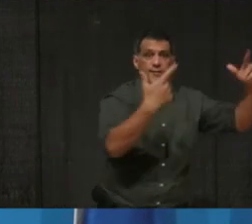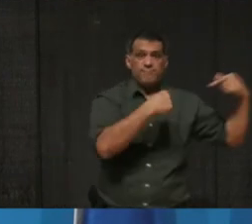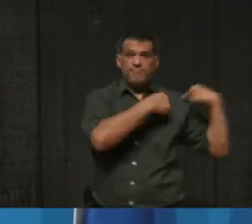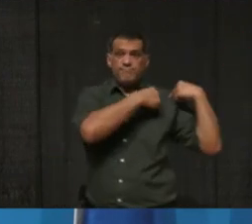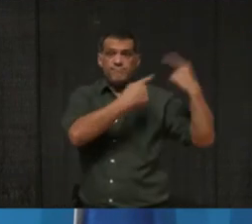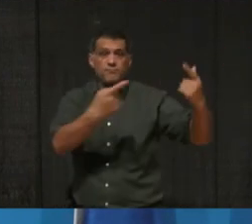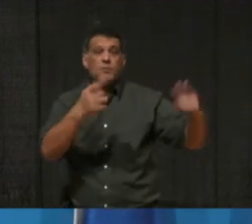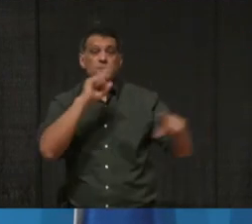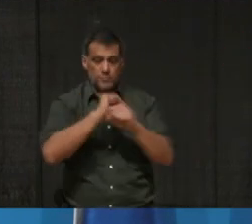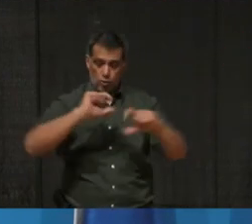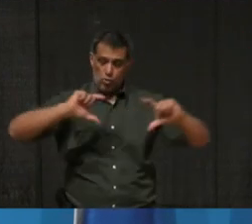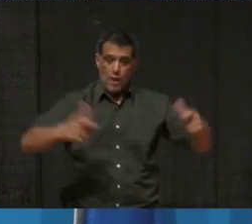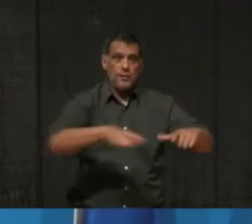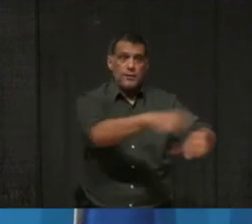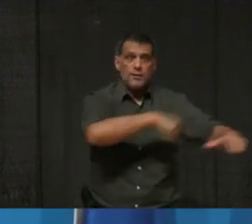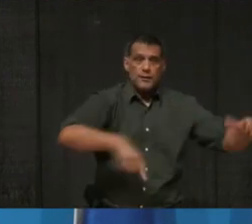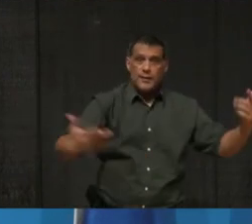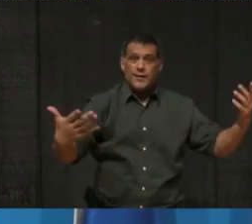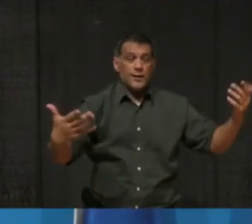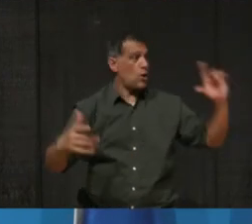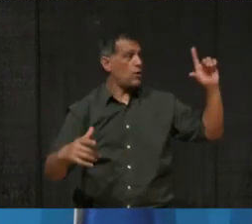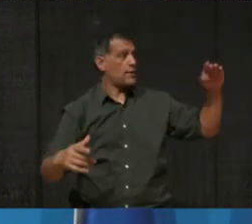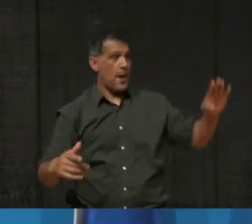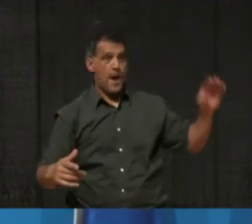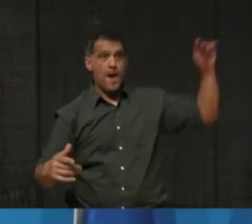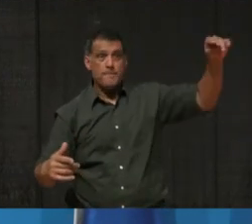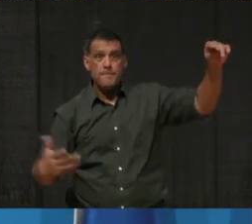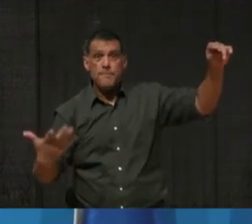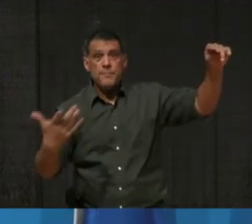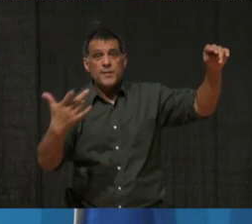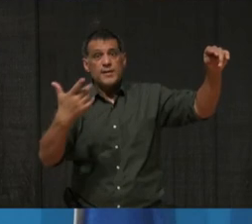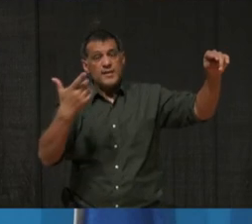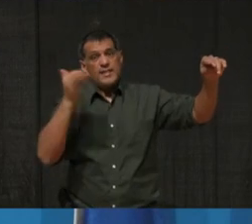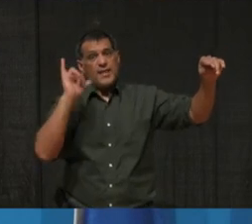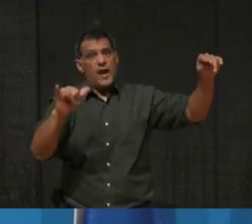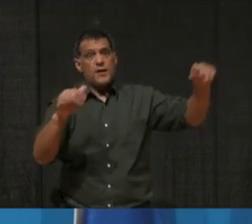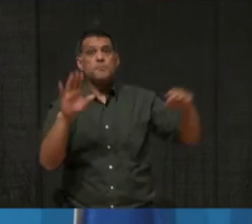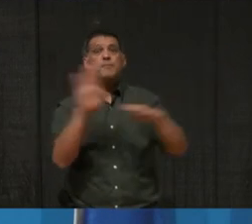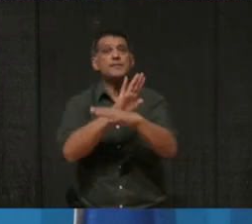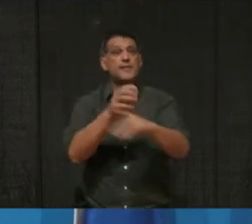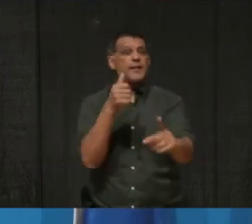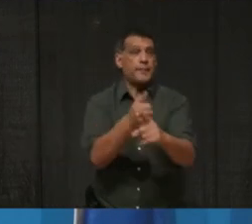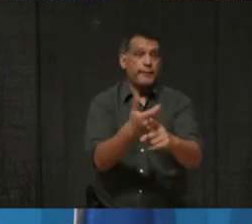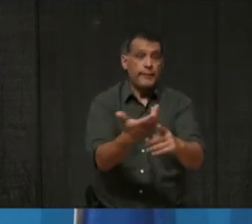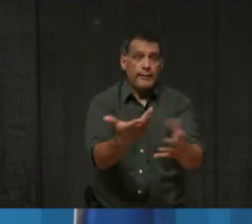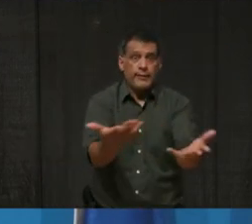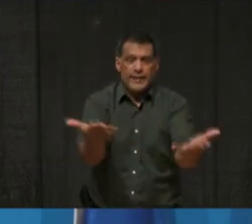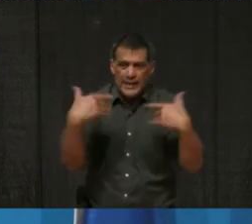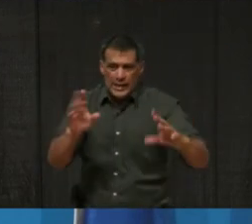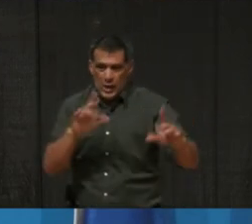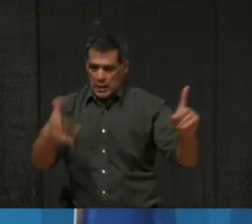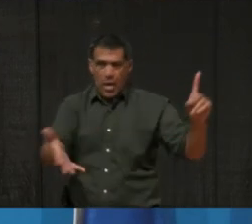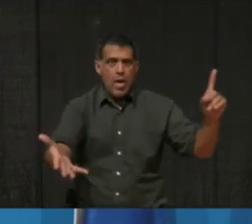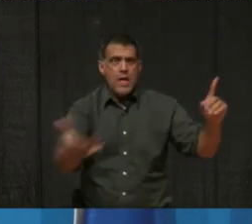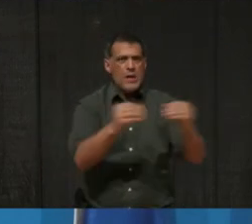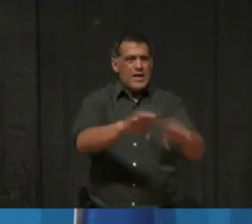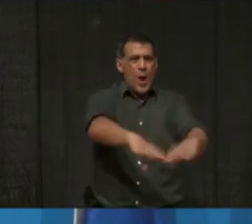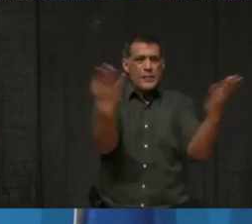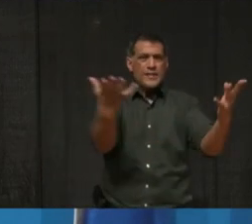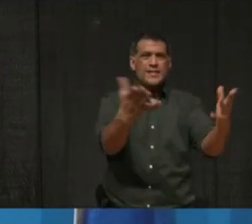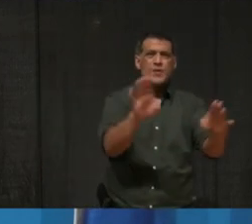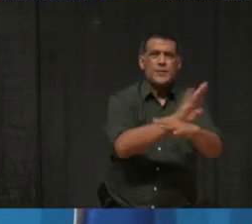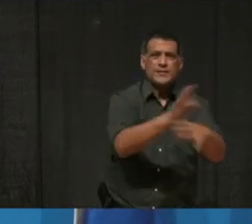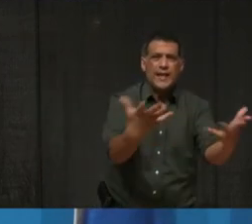that's not what small business wants to hear, and I will, strongly advocate for small businesses who continue to be impacted by this to get every and